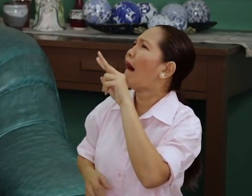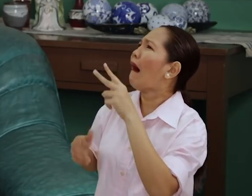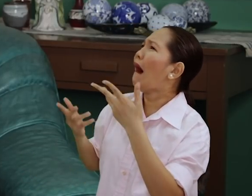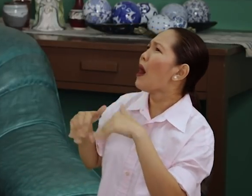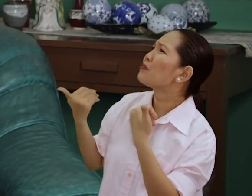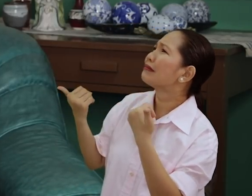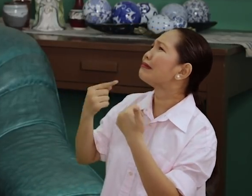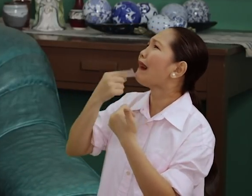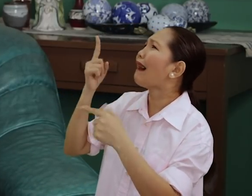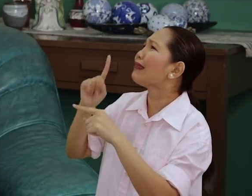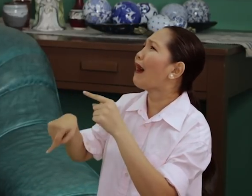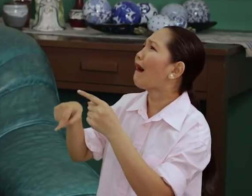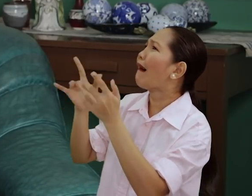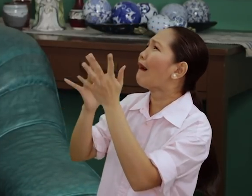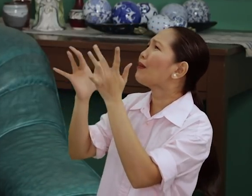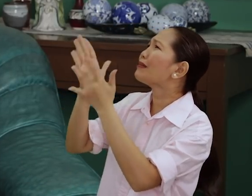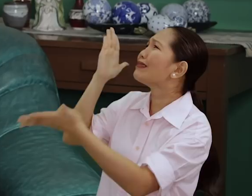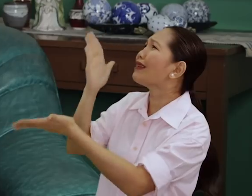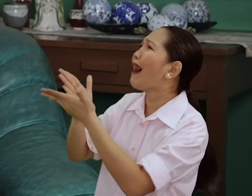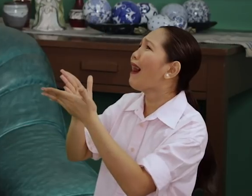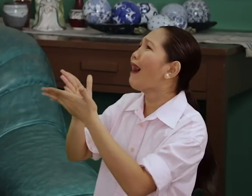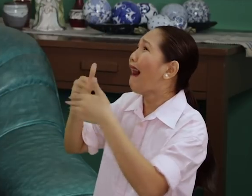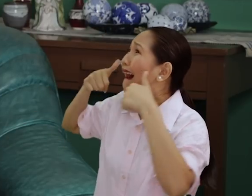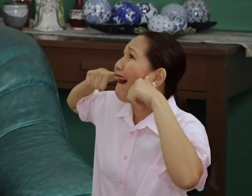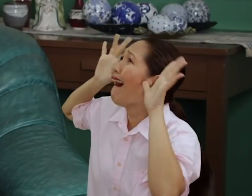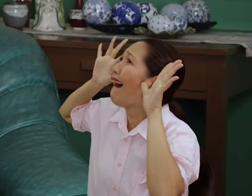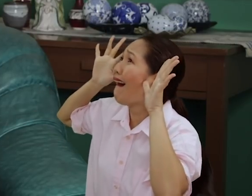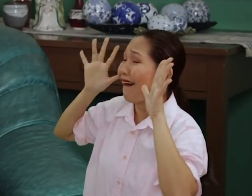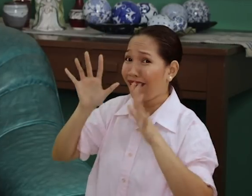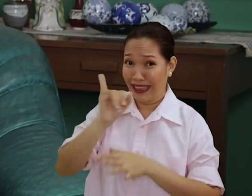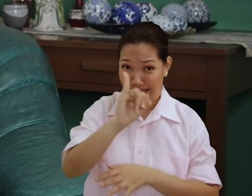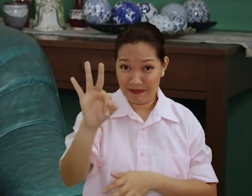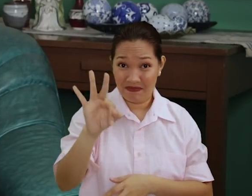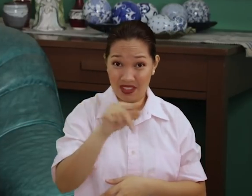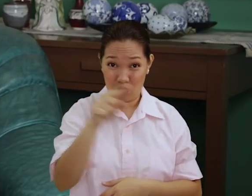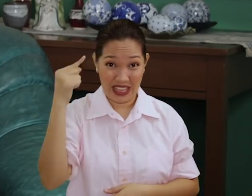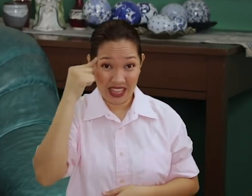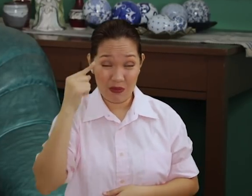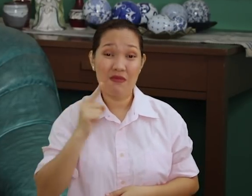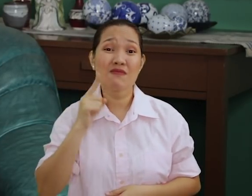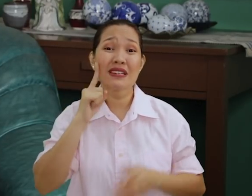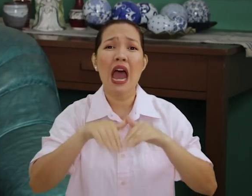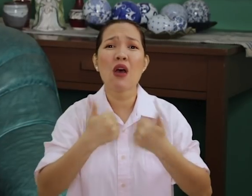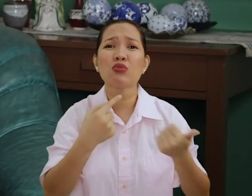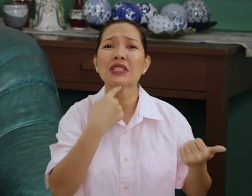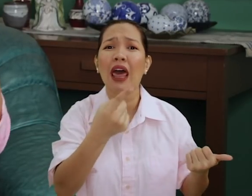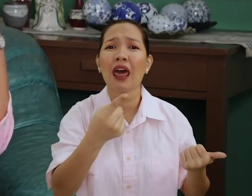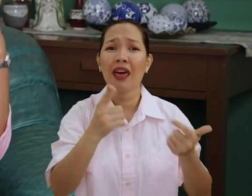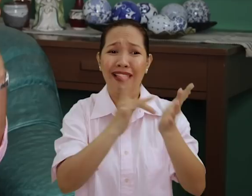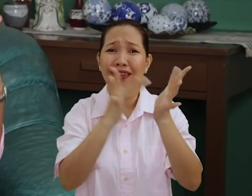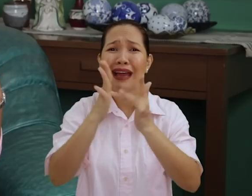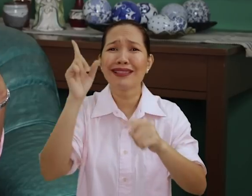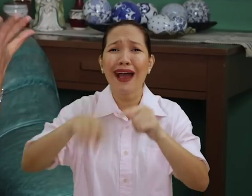Jesus that you can't hear anything? Well, instinctively, a deaf would point to his ear, point to his tongue, and shake